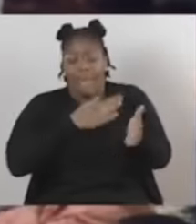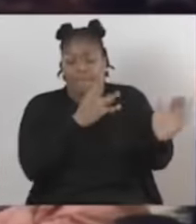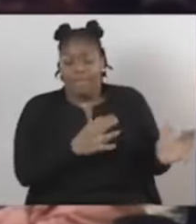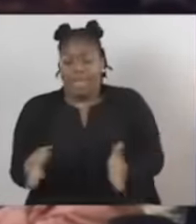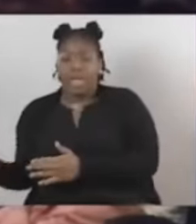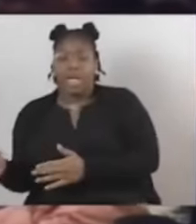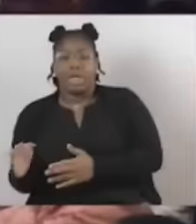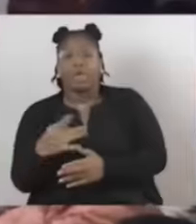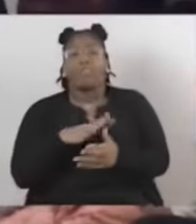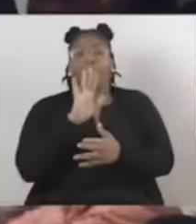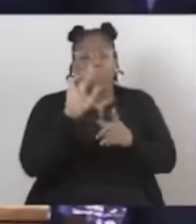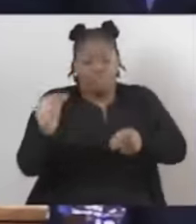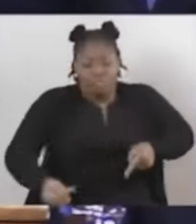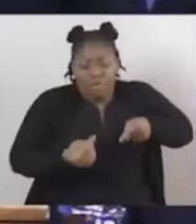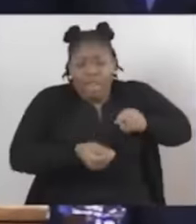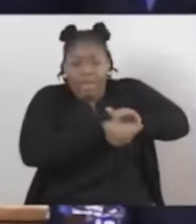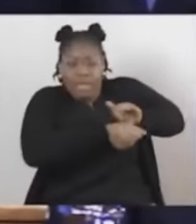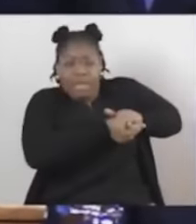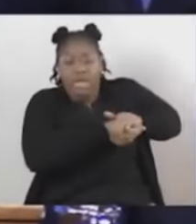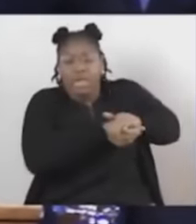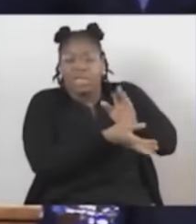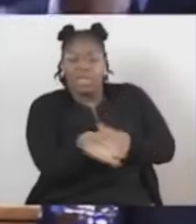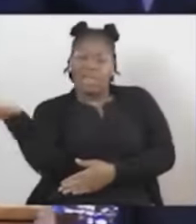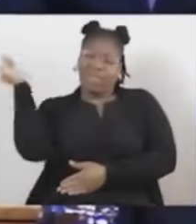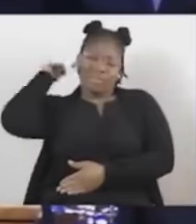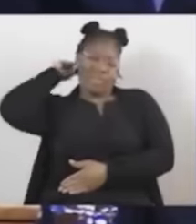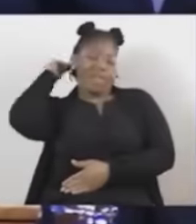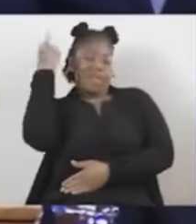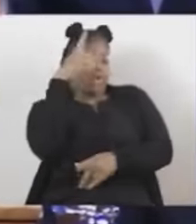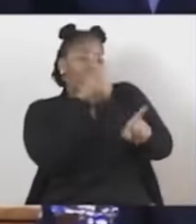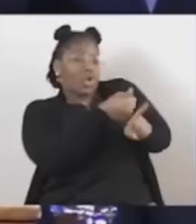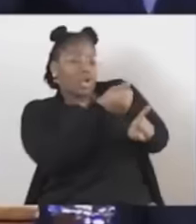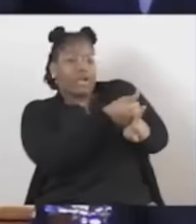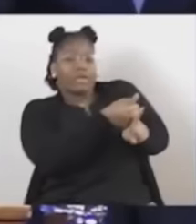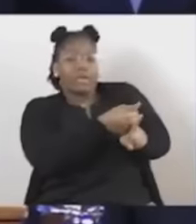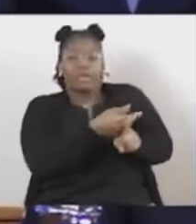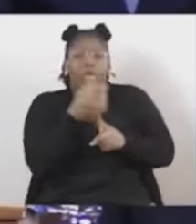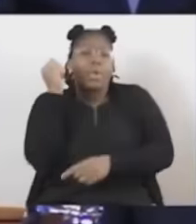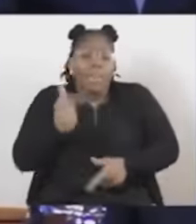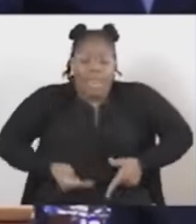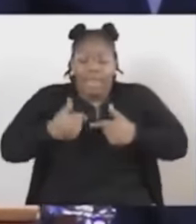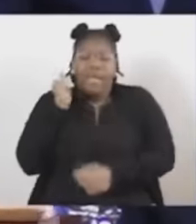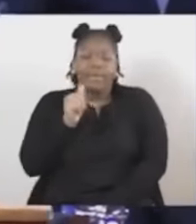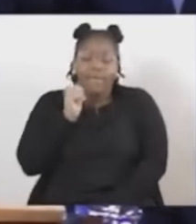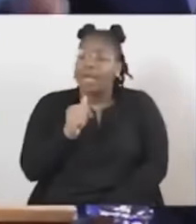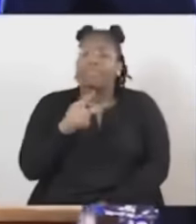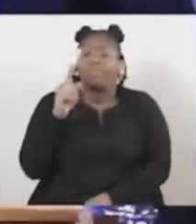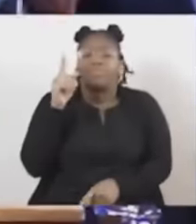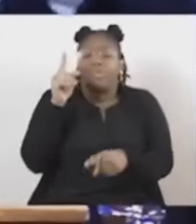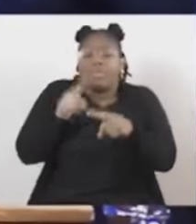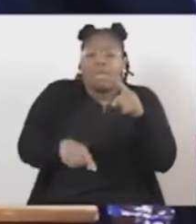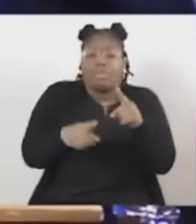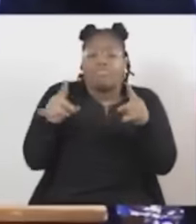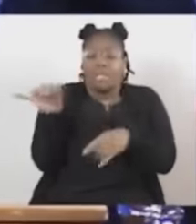falling apart in the courtyard will become a part of your memory bank, and you'll live every day so as to never be in